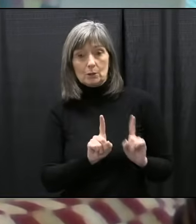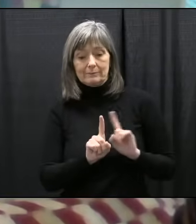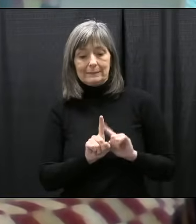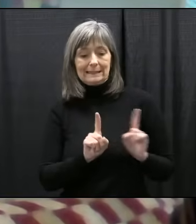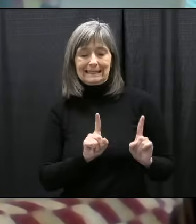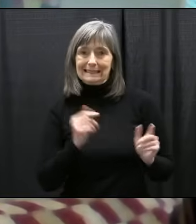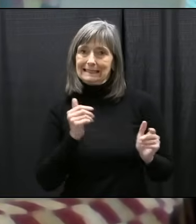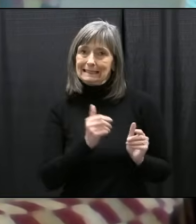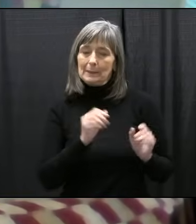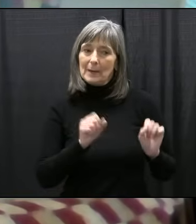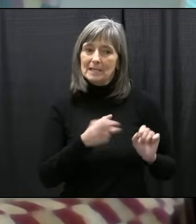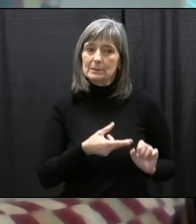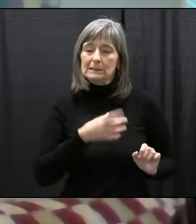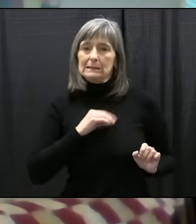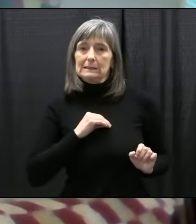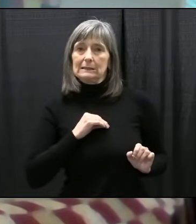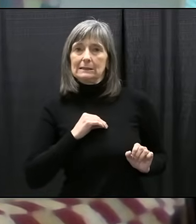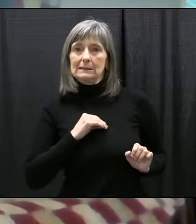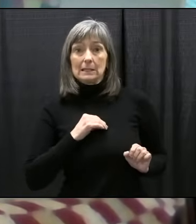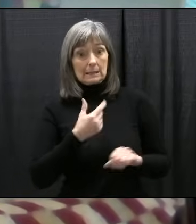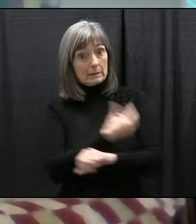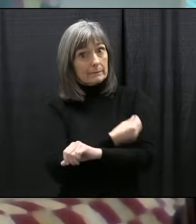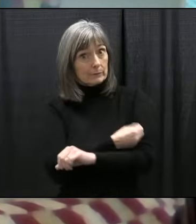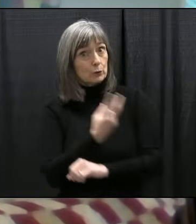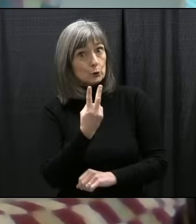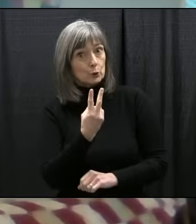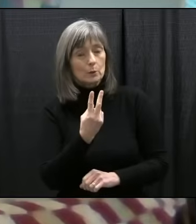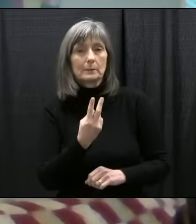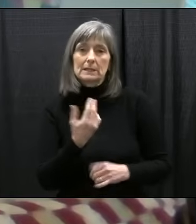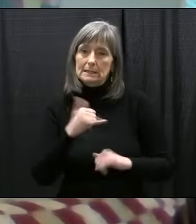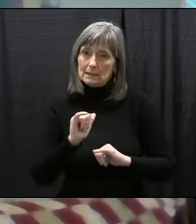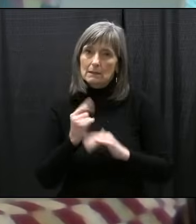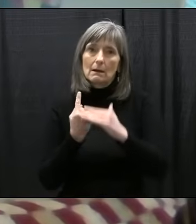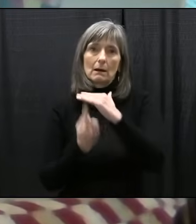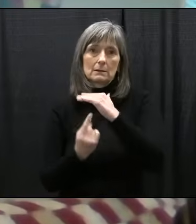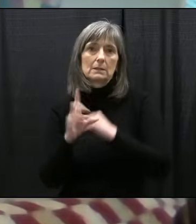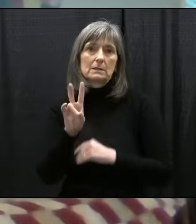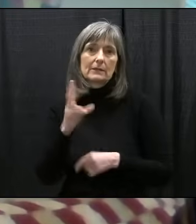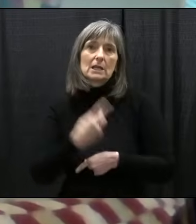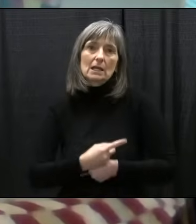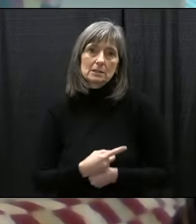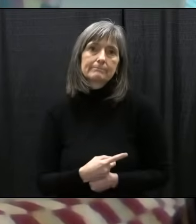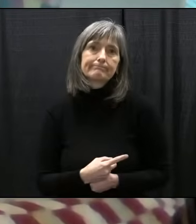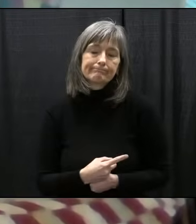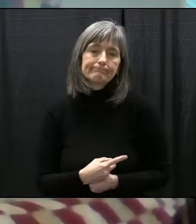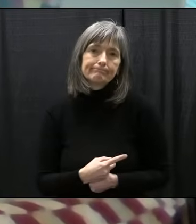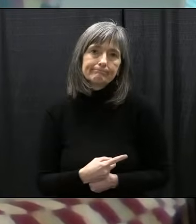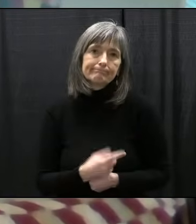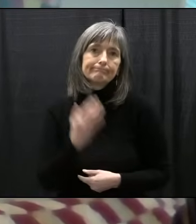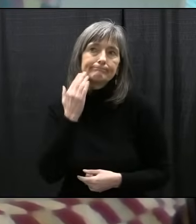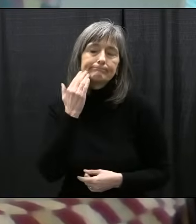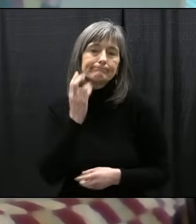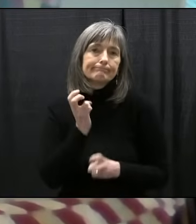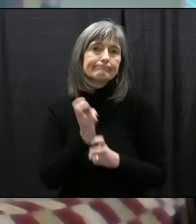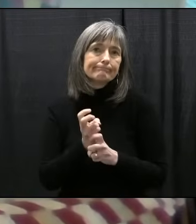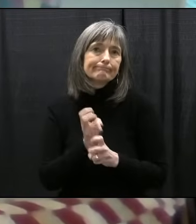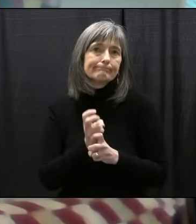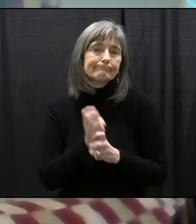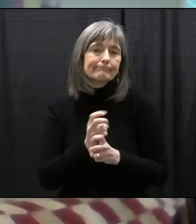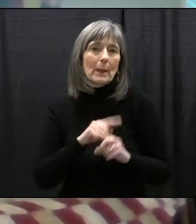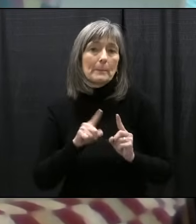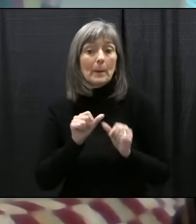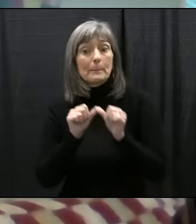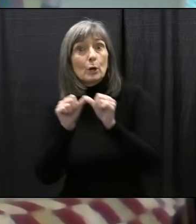days. I realize this is a strong measure, and we don't intend for this to be a permanent change to our COVID-19 case and